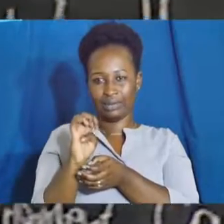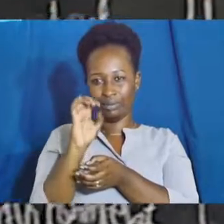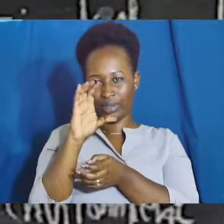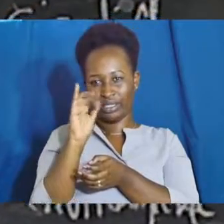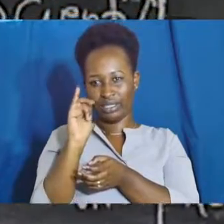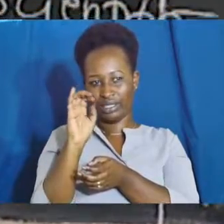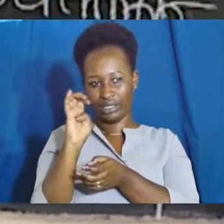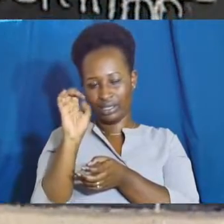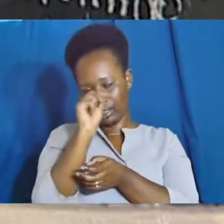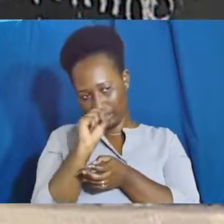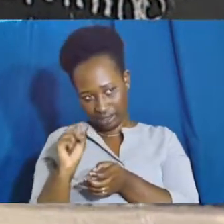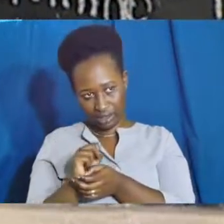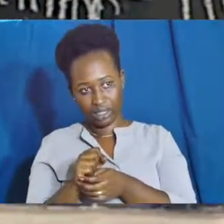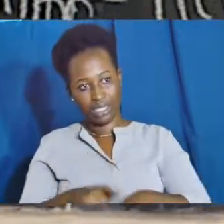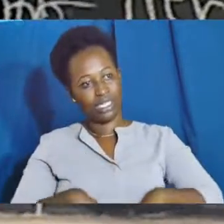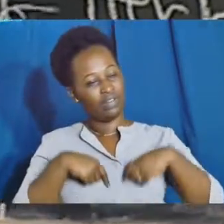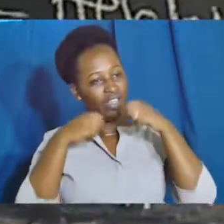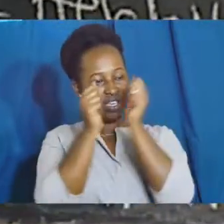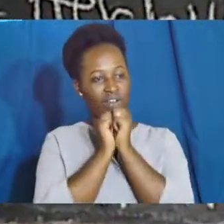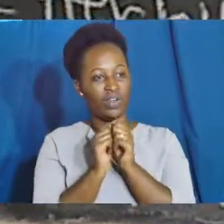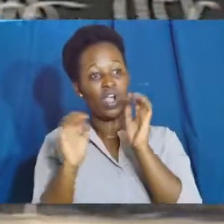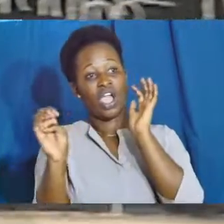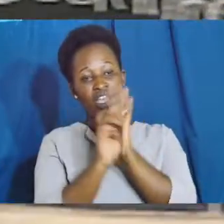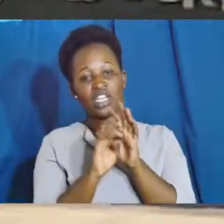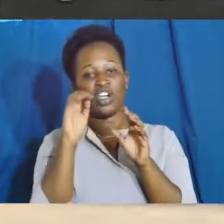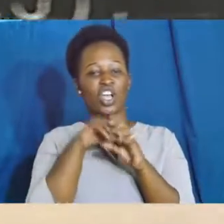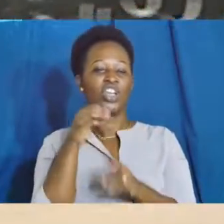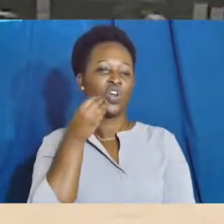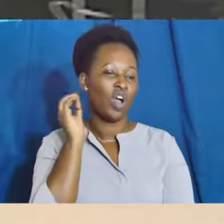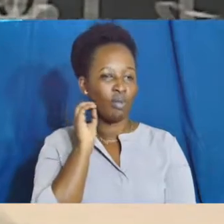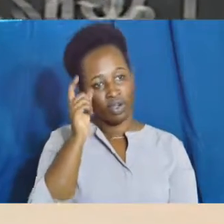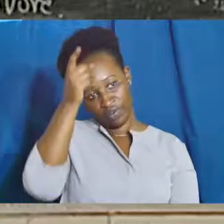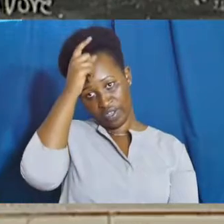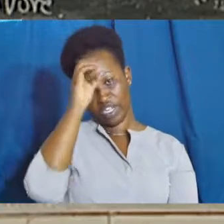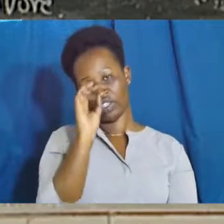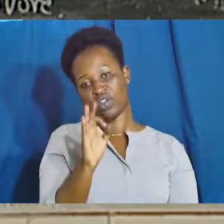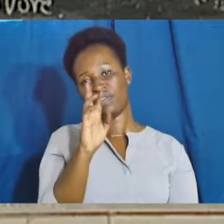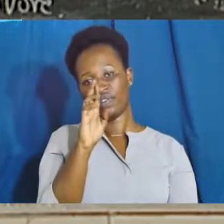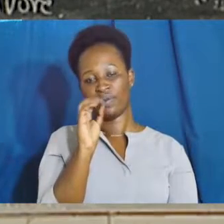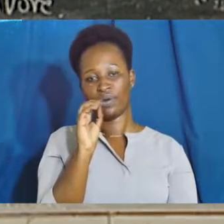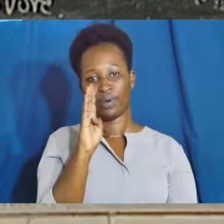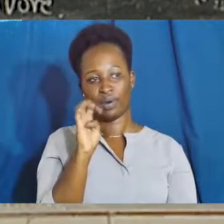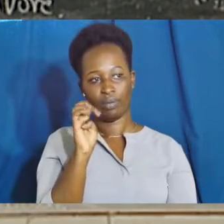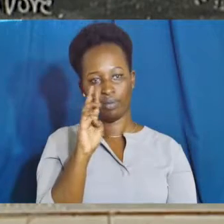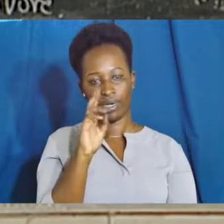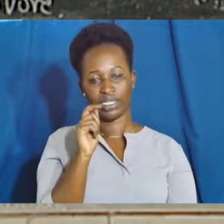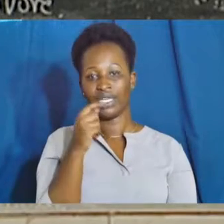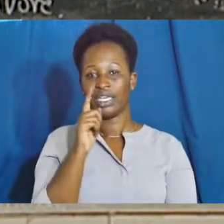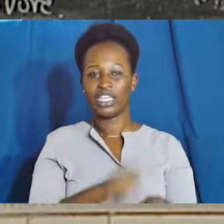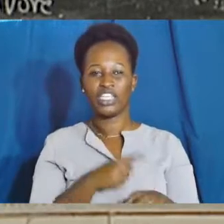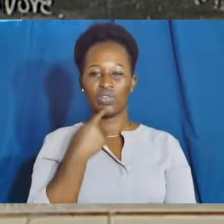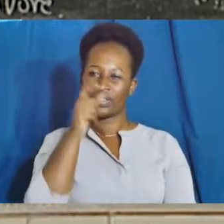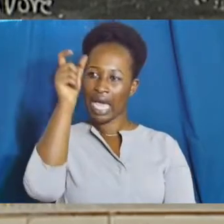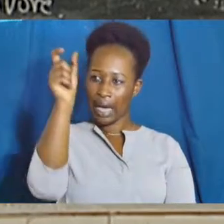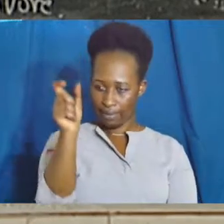living together. Take an example. In the home village of Robert, when we talk about humans only,